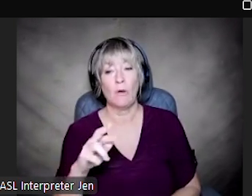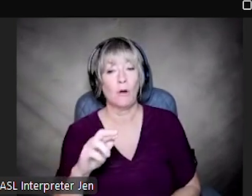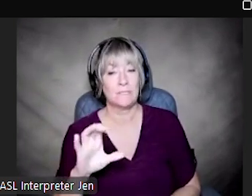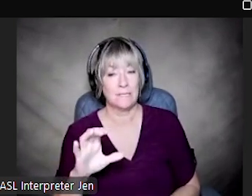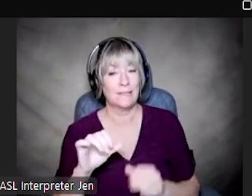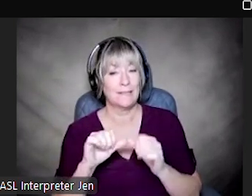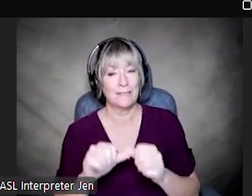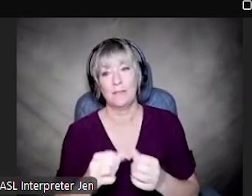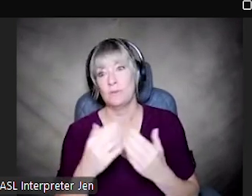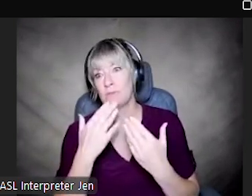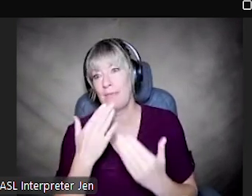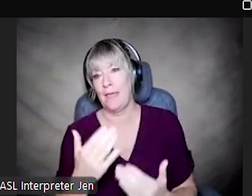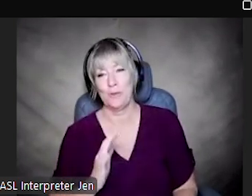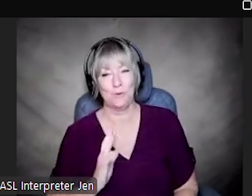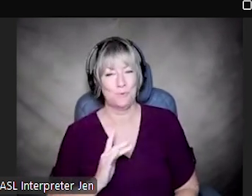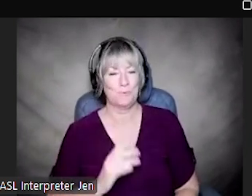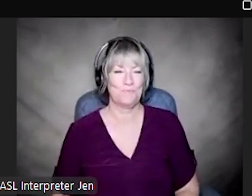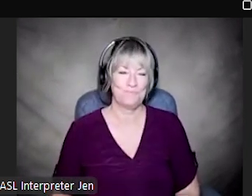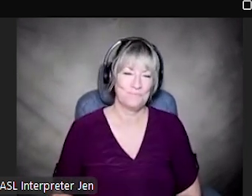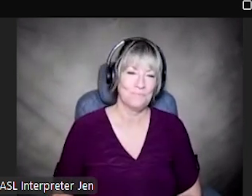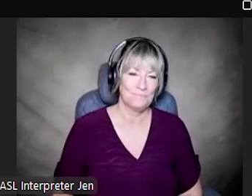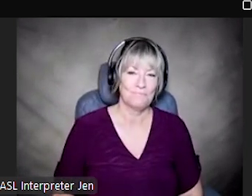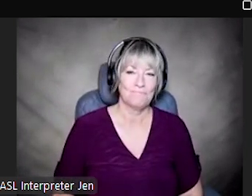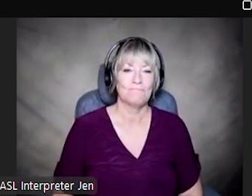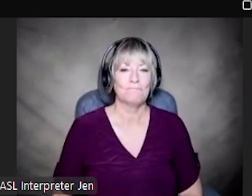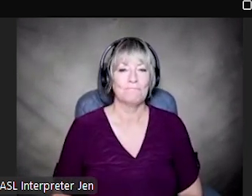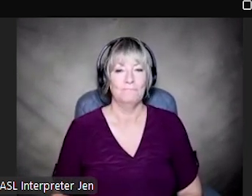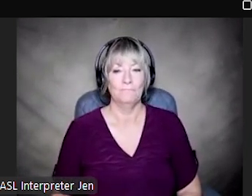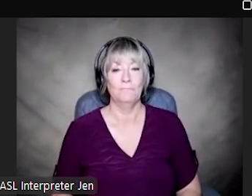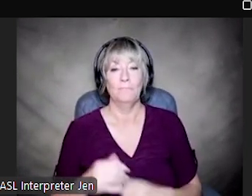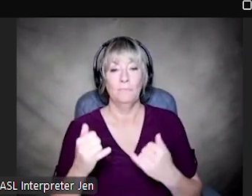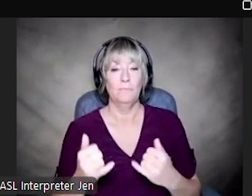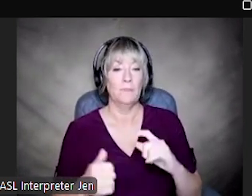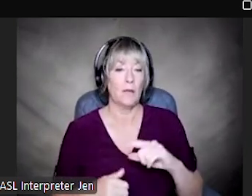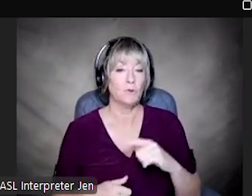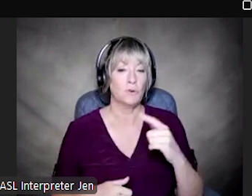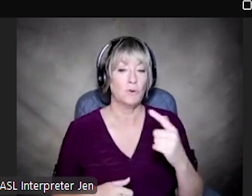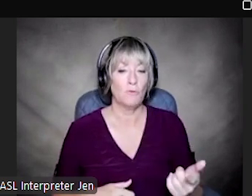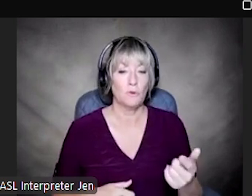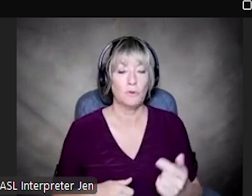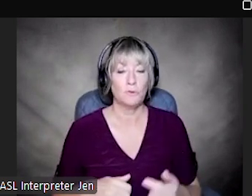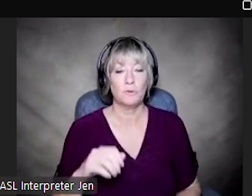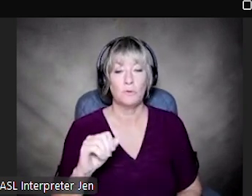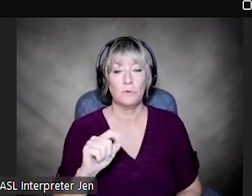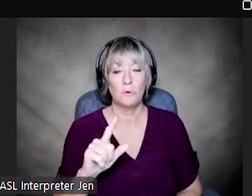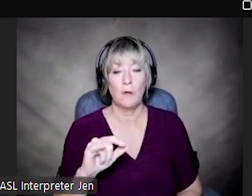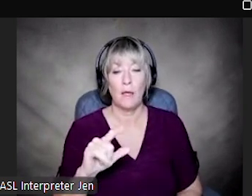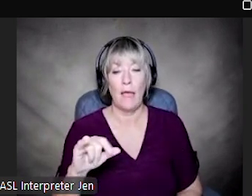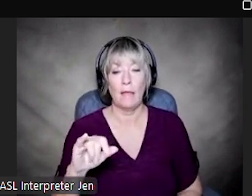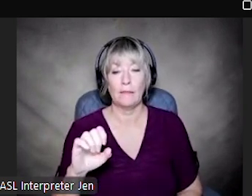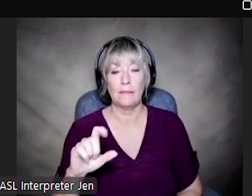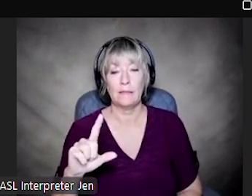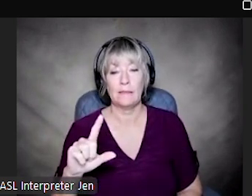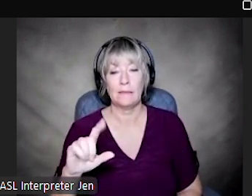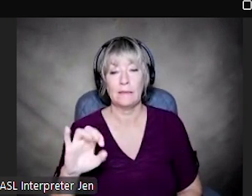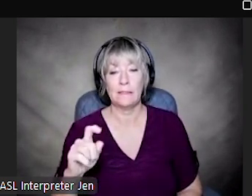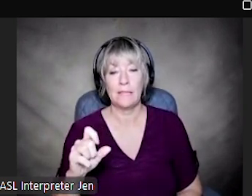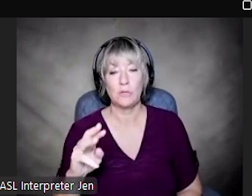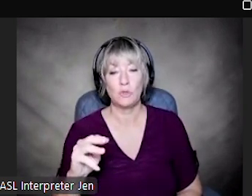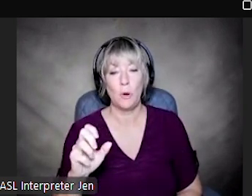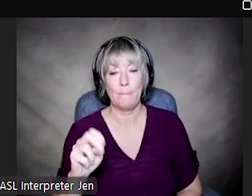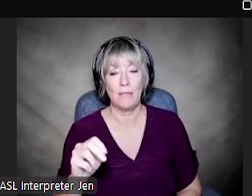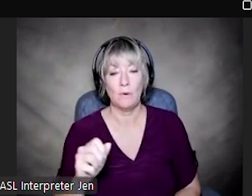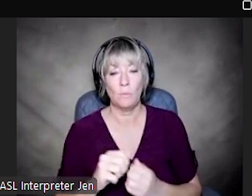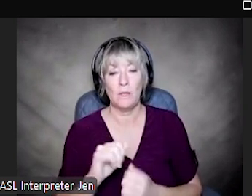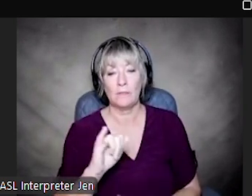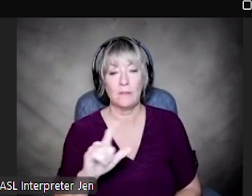So thank you. Great. I'm now going to turn it over to Allie Lichterman, who's with the Illinois